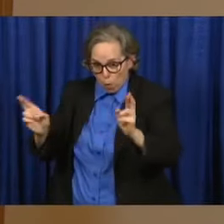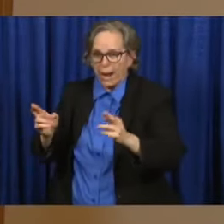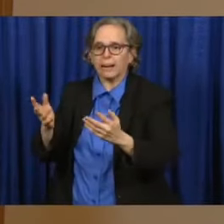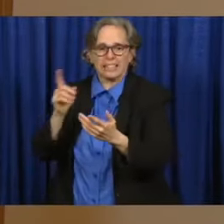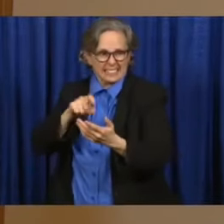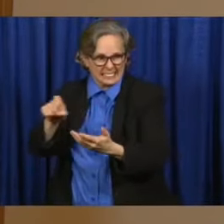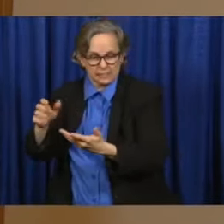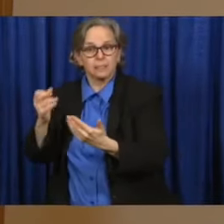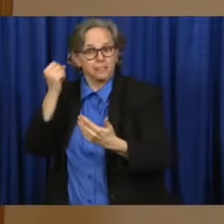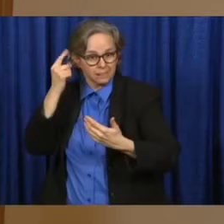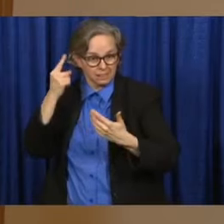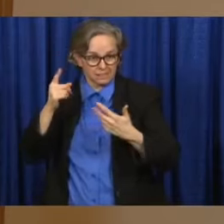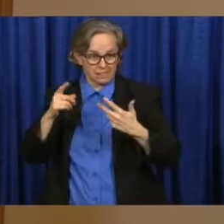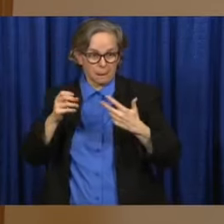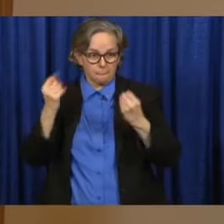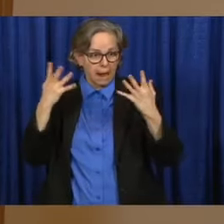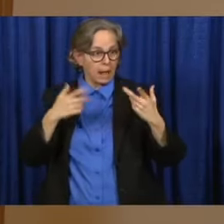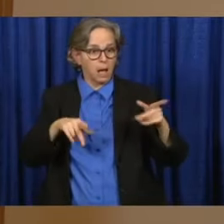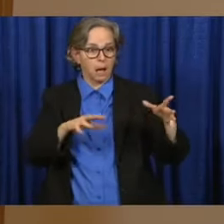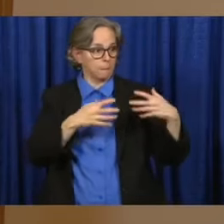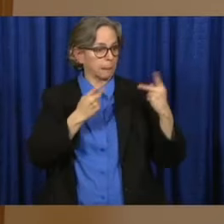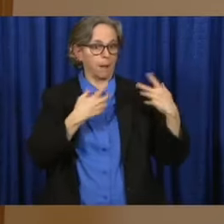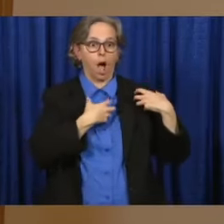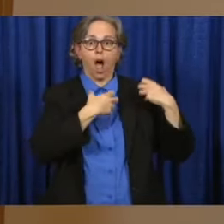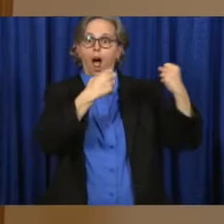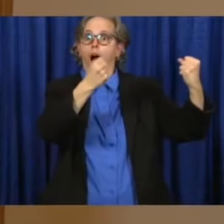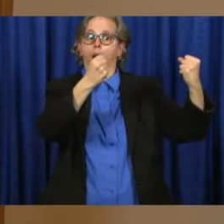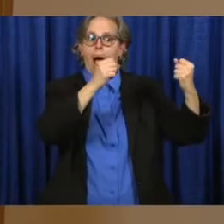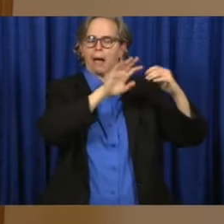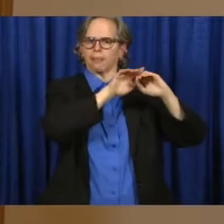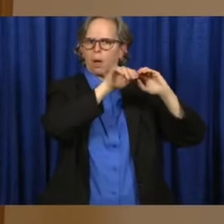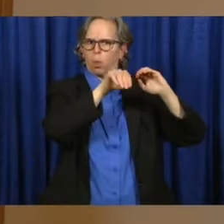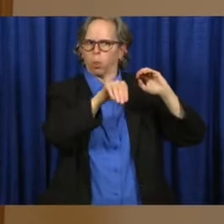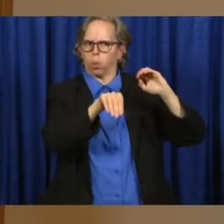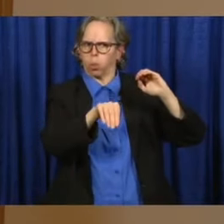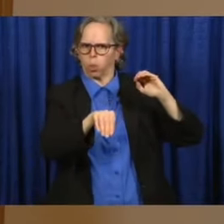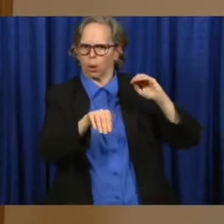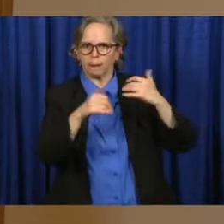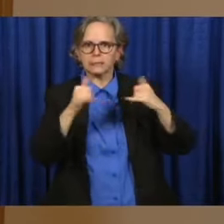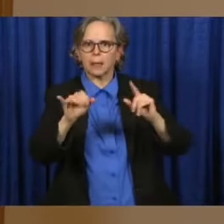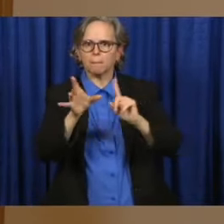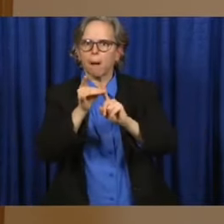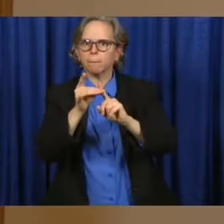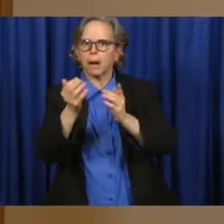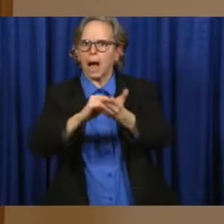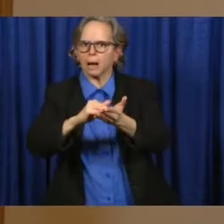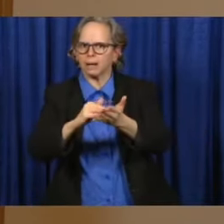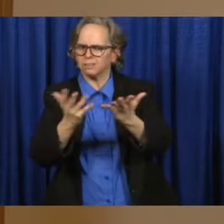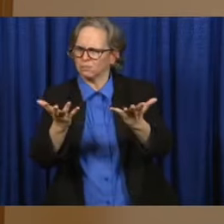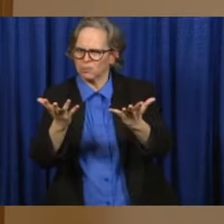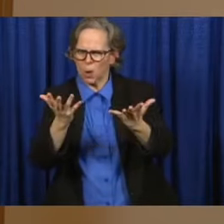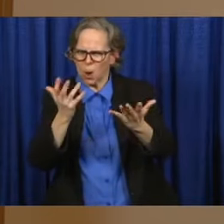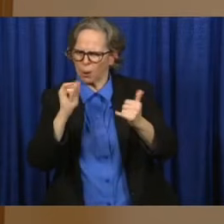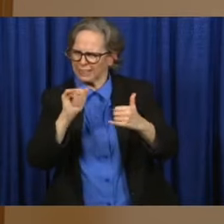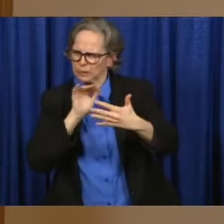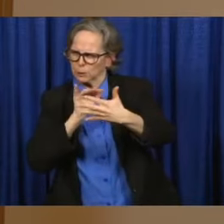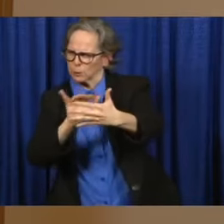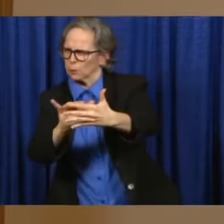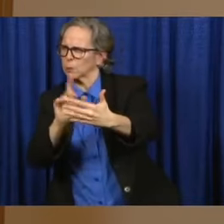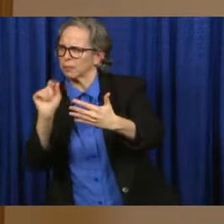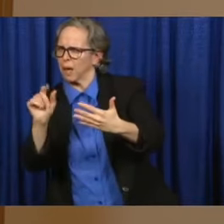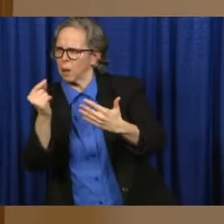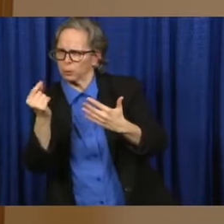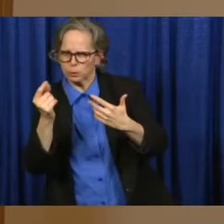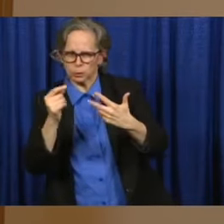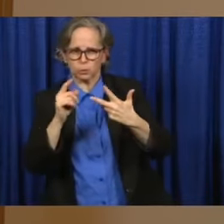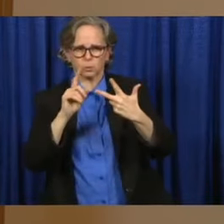have recovered and become better, they're still going to be faced with large amounts of the population becoming ill. That will be something we expect for a while to